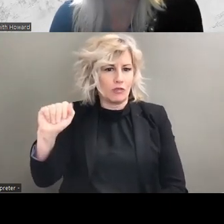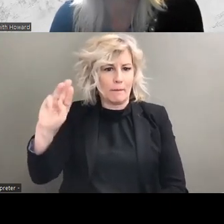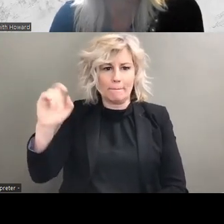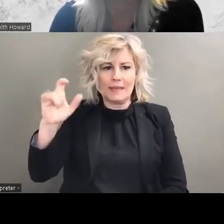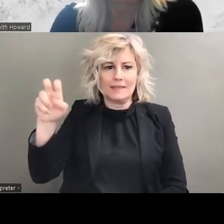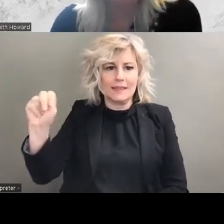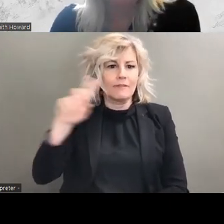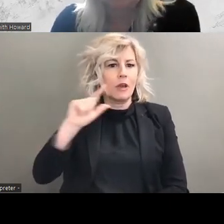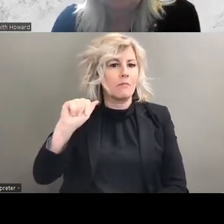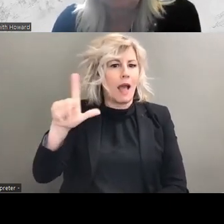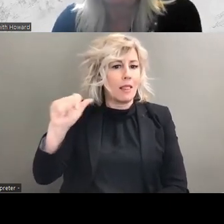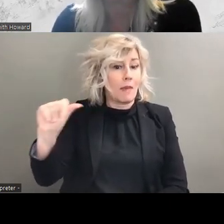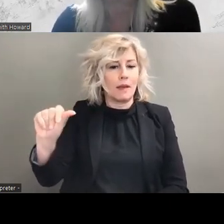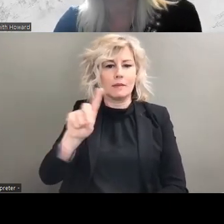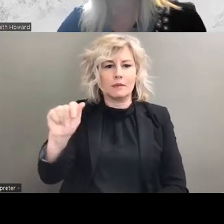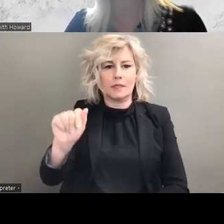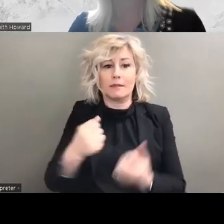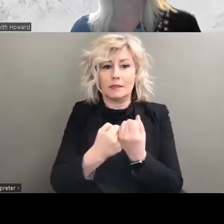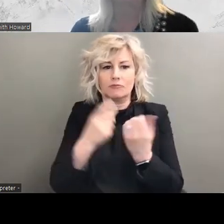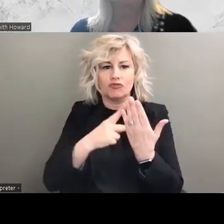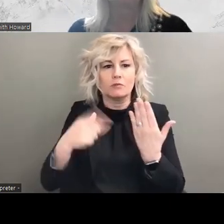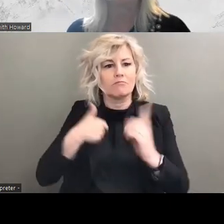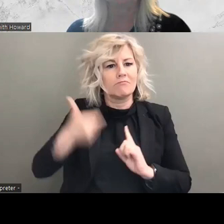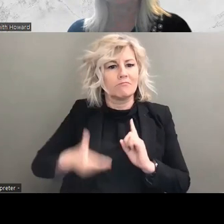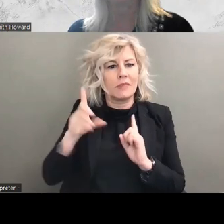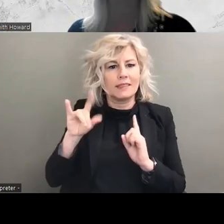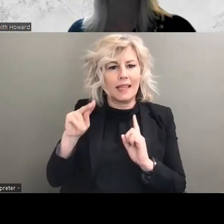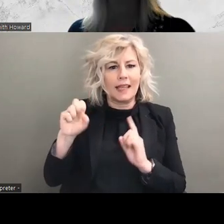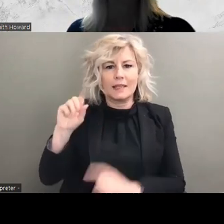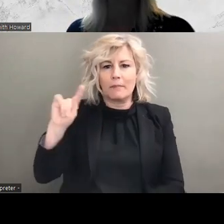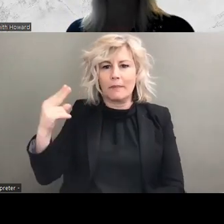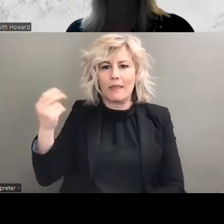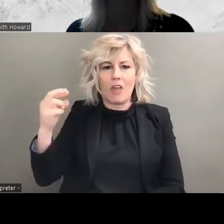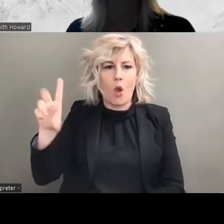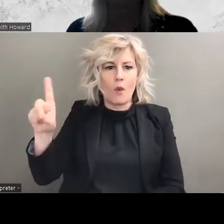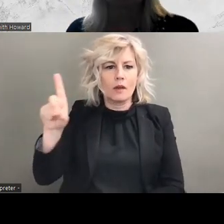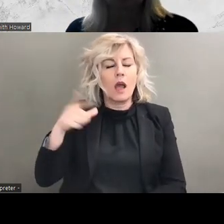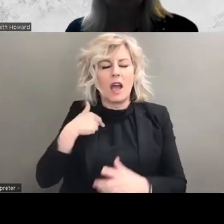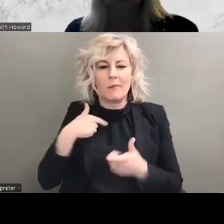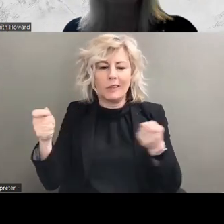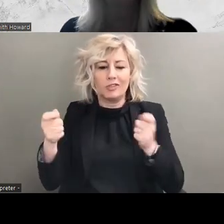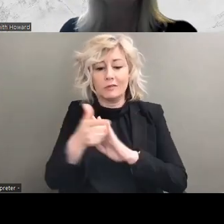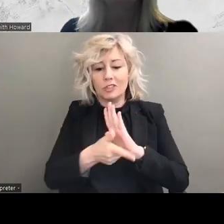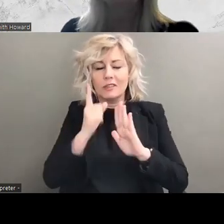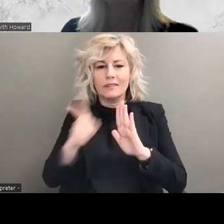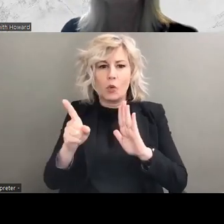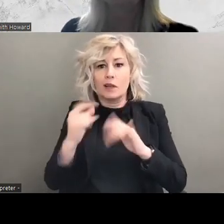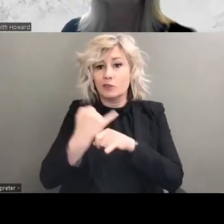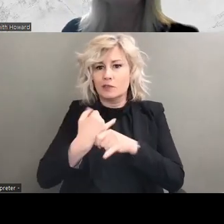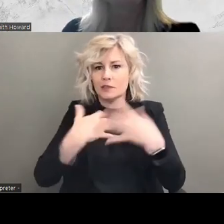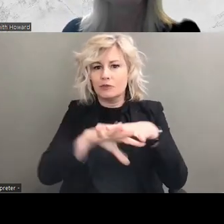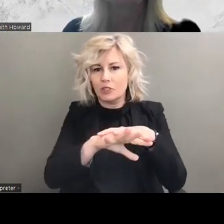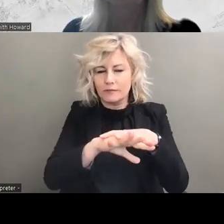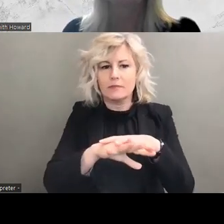Disabilities Advocacy Project. My name is Diane Smith Howard. I'm a managing attorney for institutions and community integration at